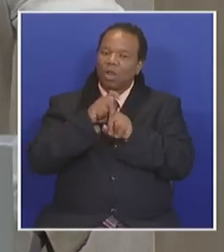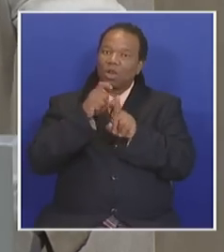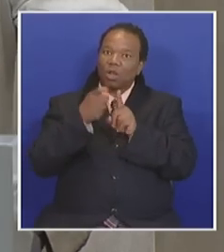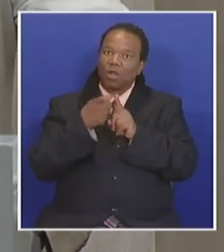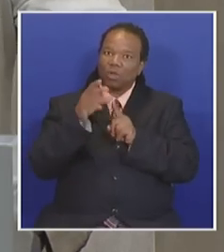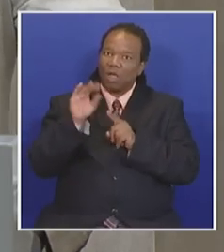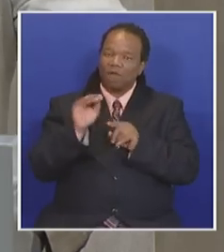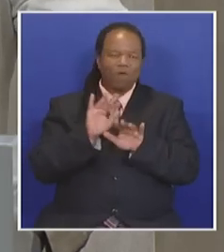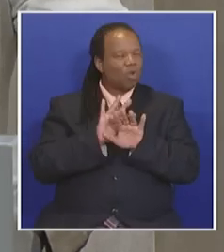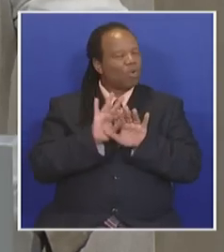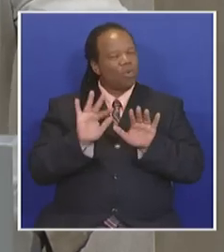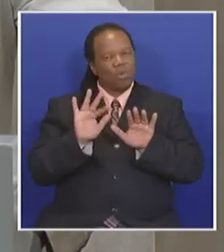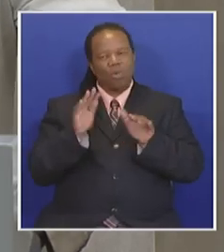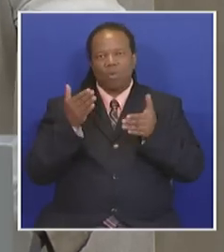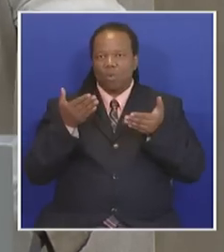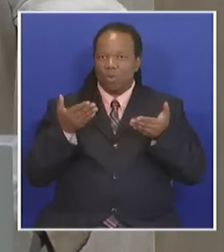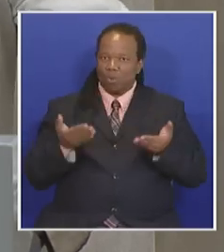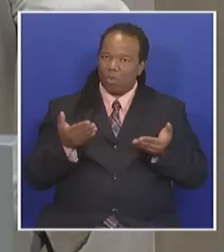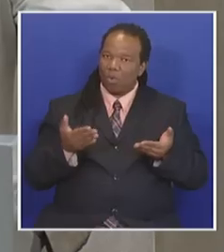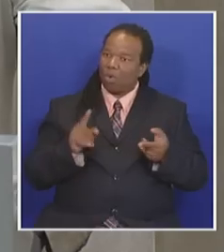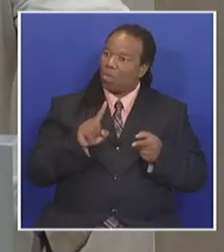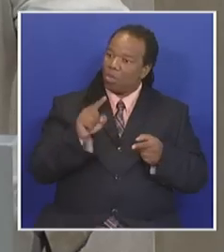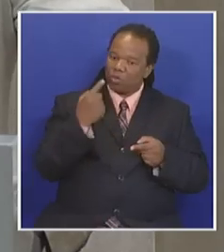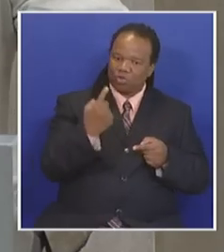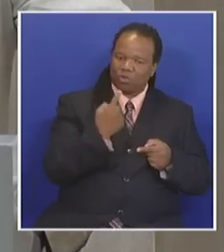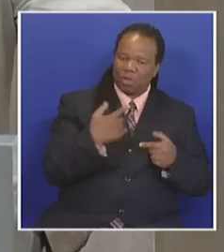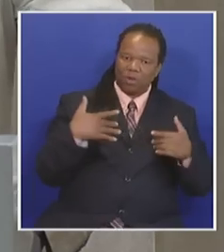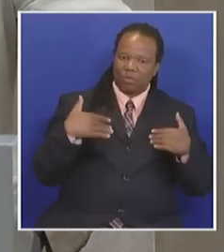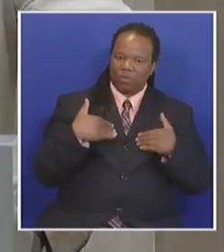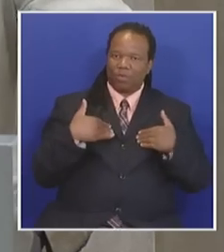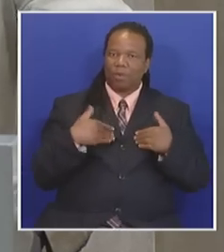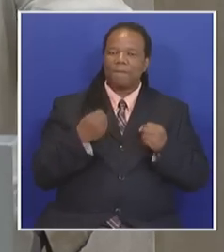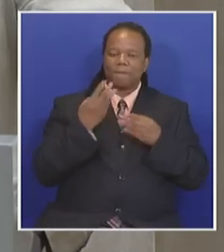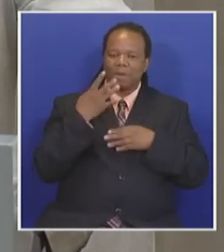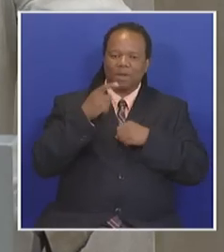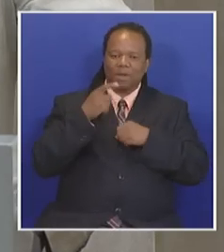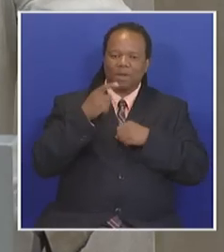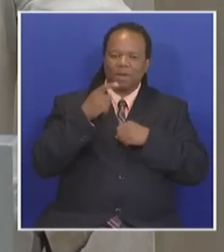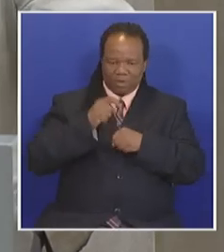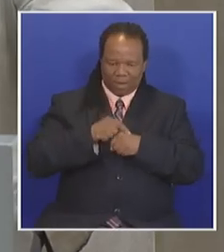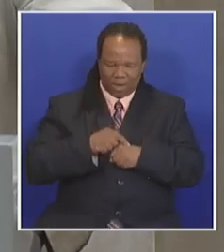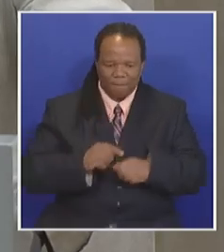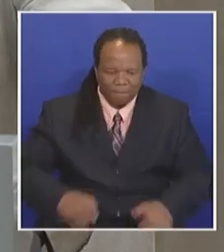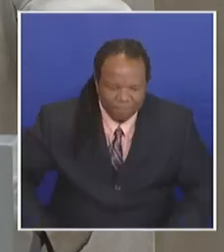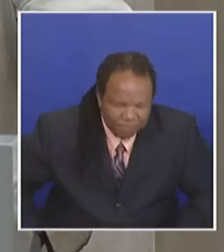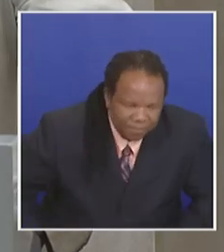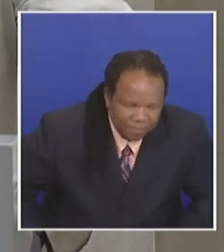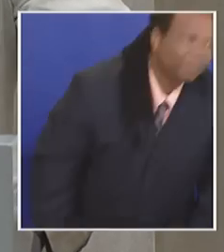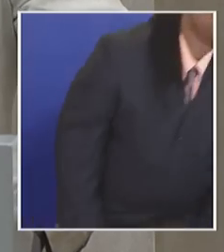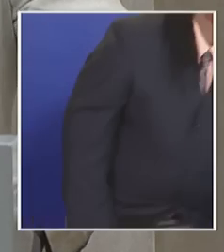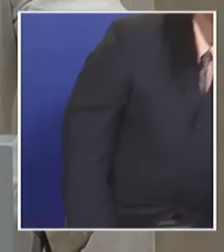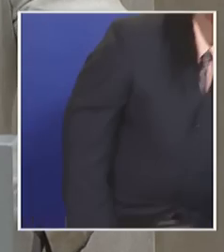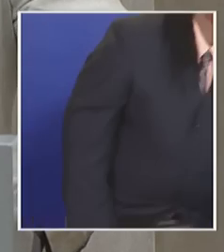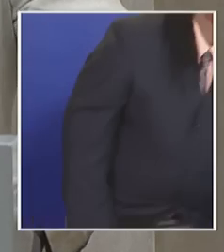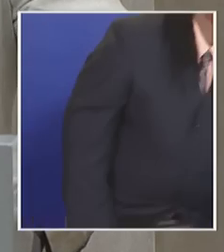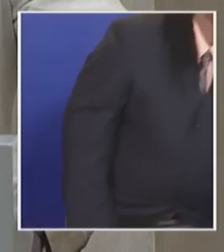a threat, sometimes even to each other in our communities. On several occasions in this House, I have appealed to the Department of